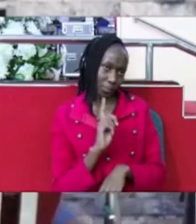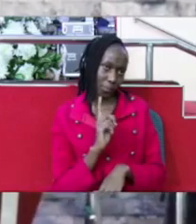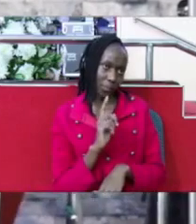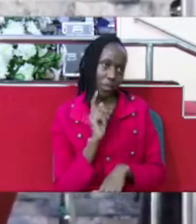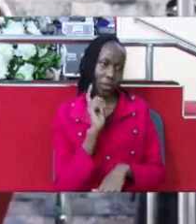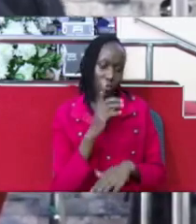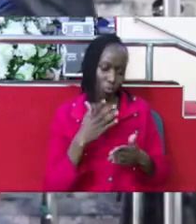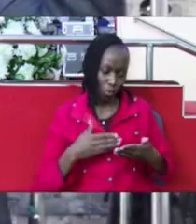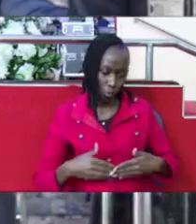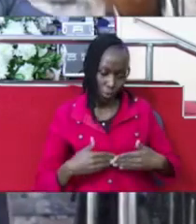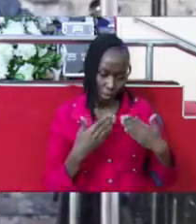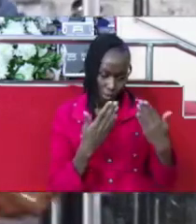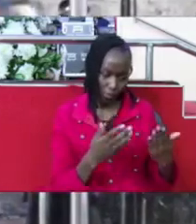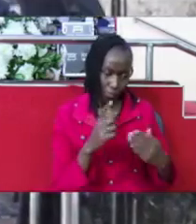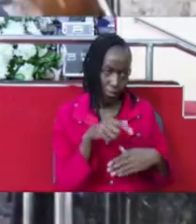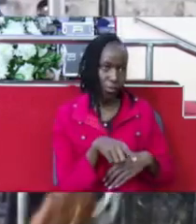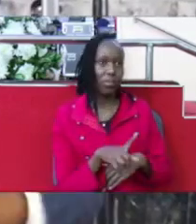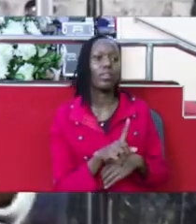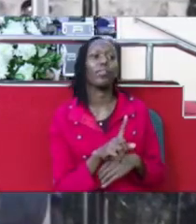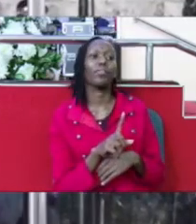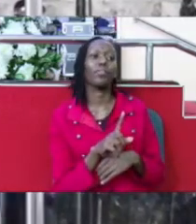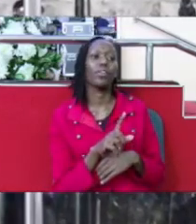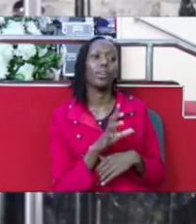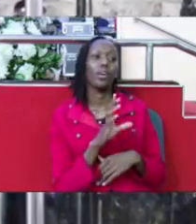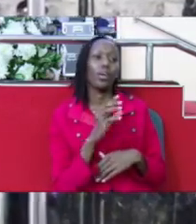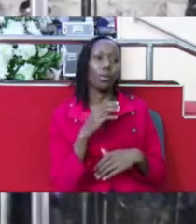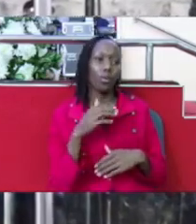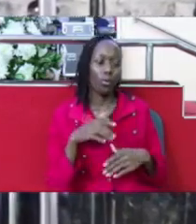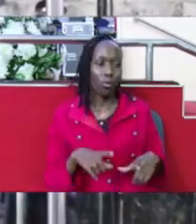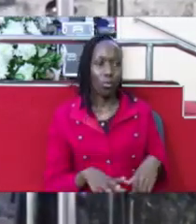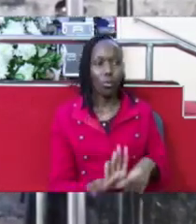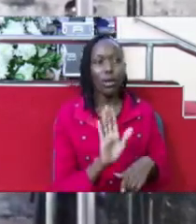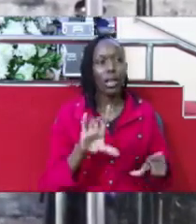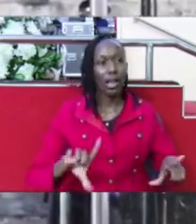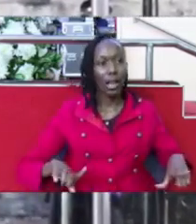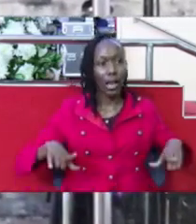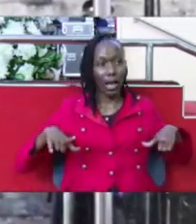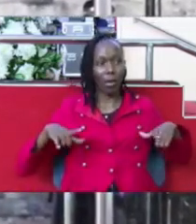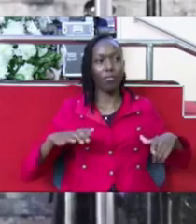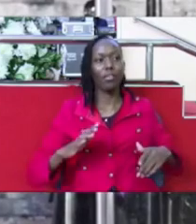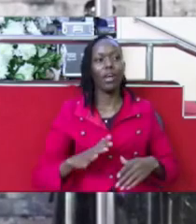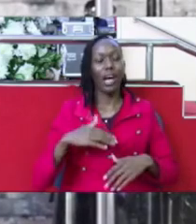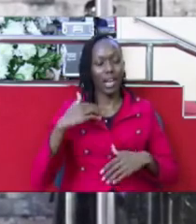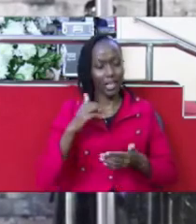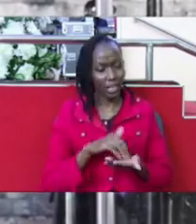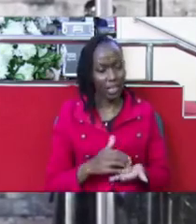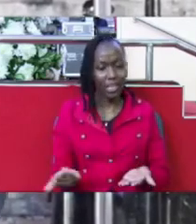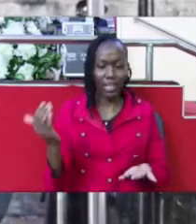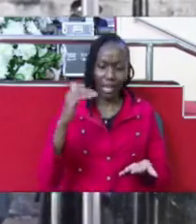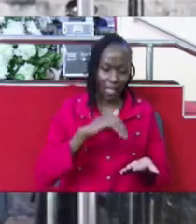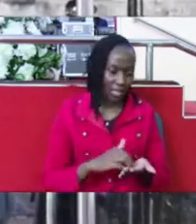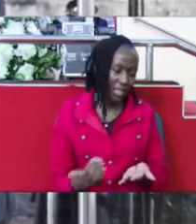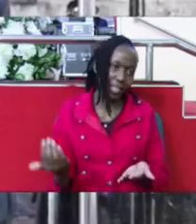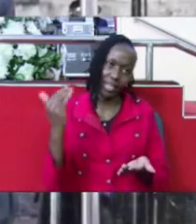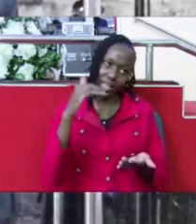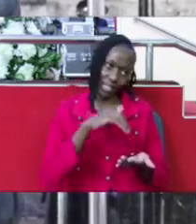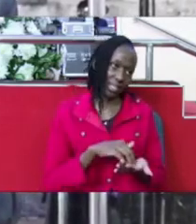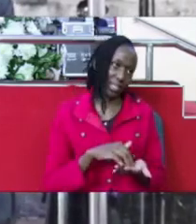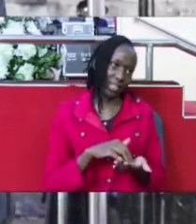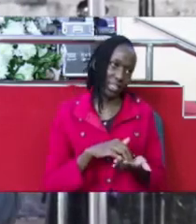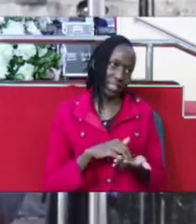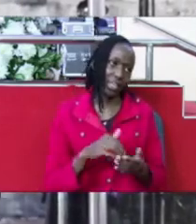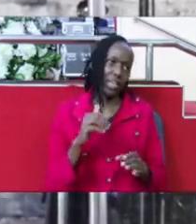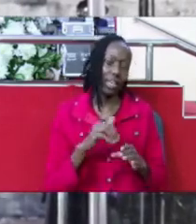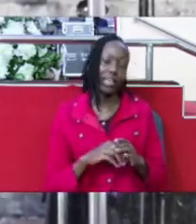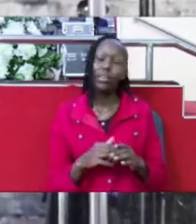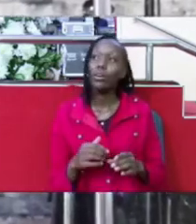give yourself your life over and over to the service of God. Unajitolea maisha yako mara kwa mara kwa huduma ya Bwana.